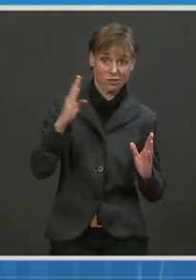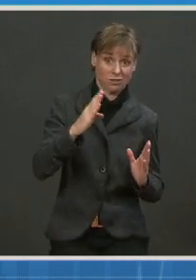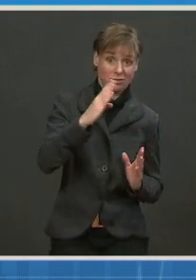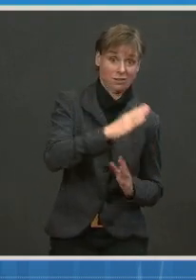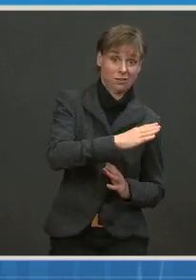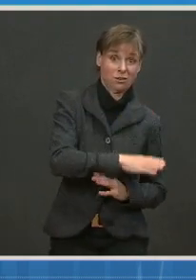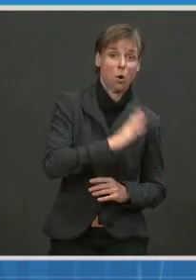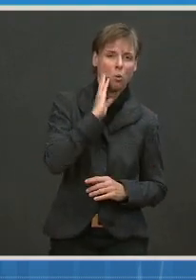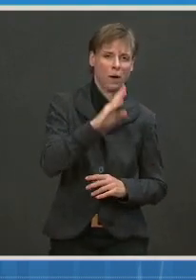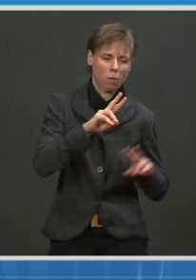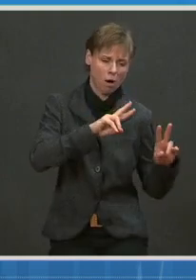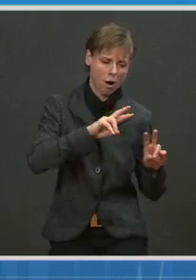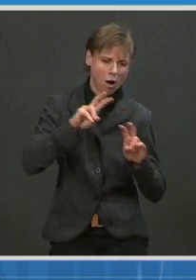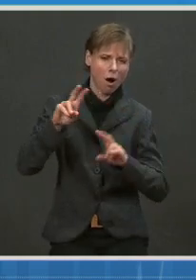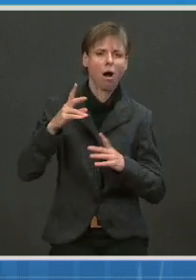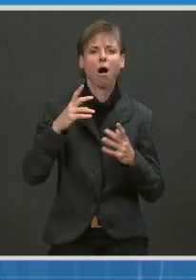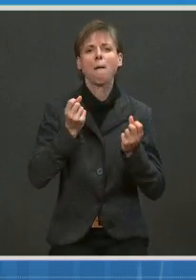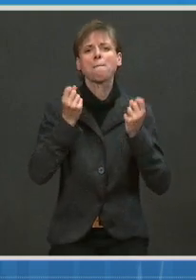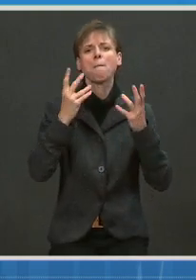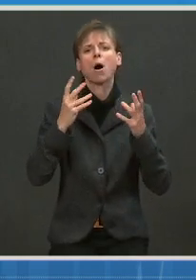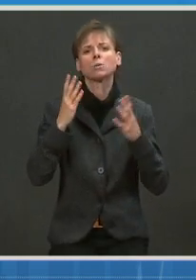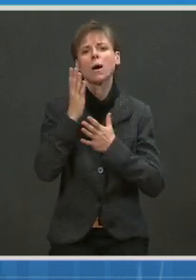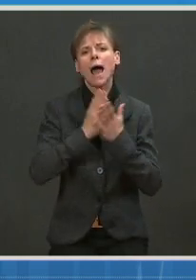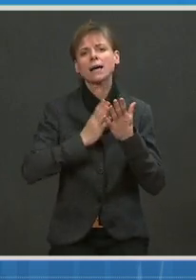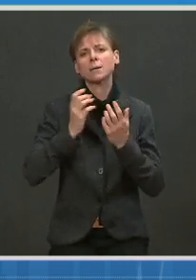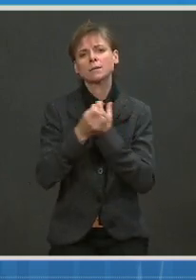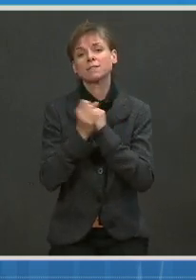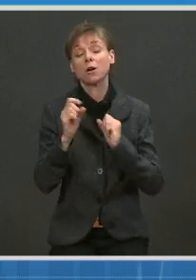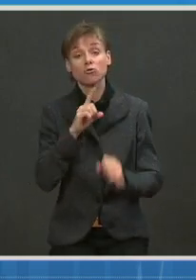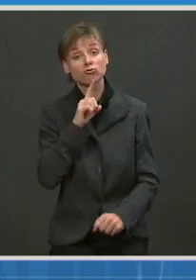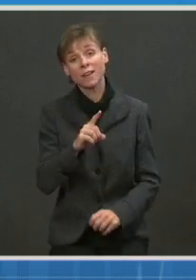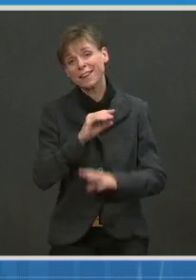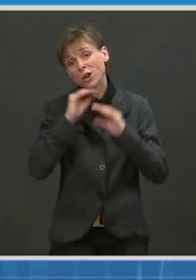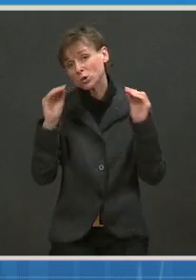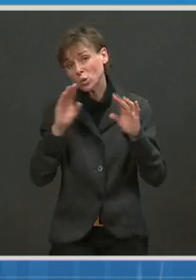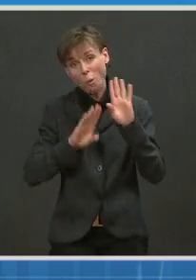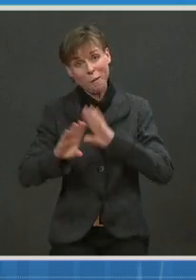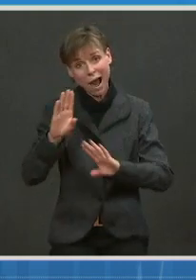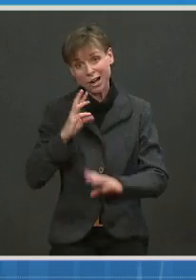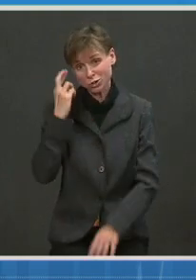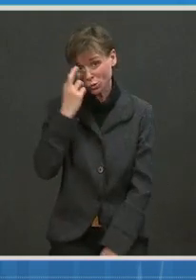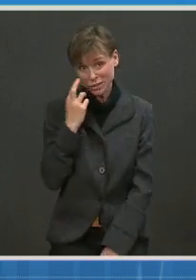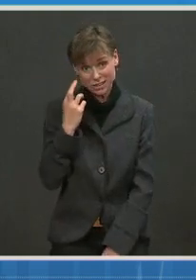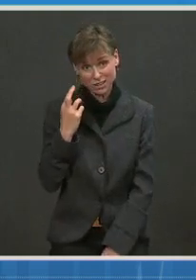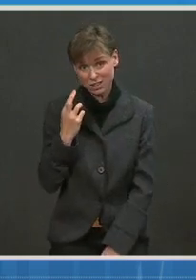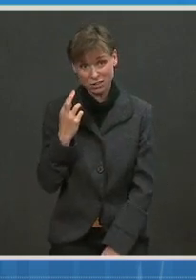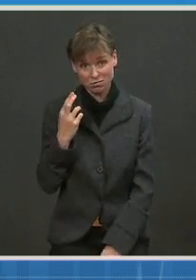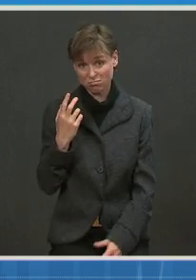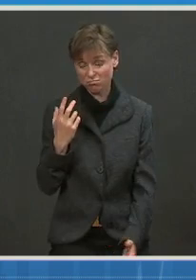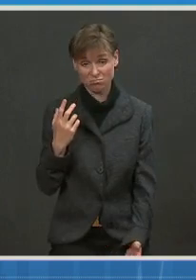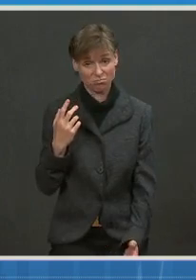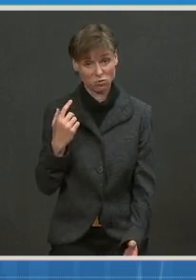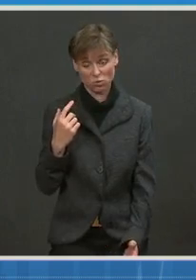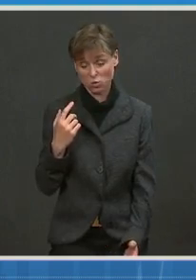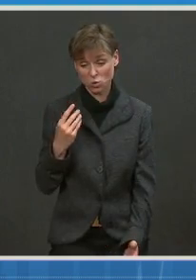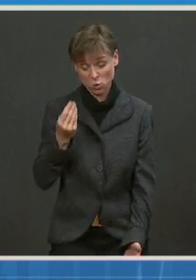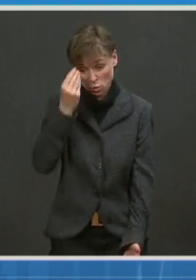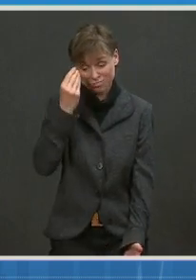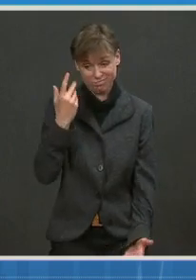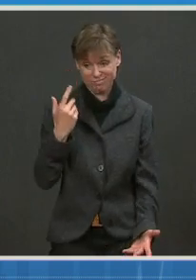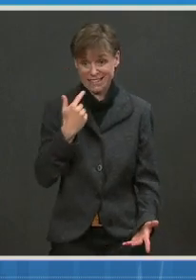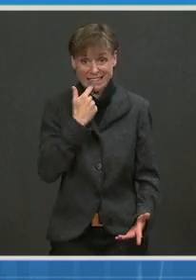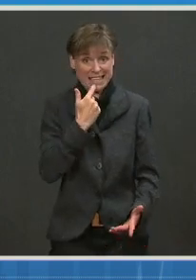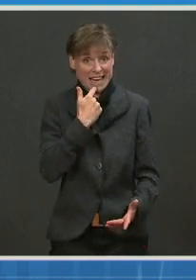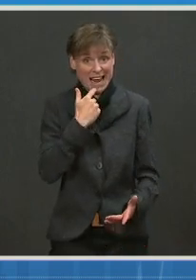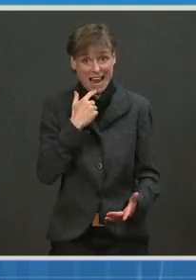There is really no biological reason at all to indicate or even predict that you would even see